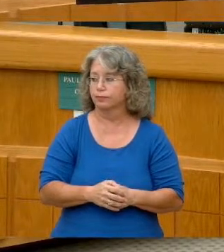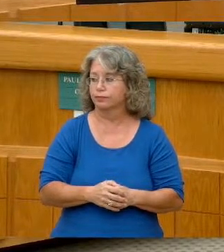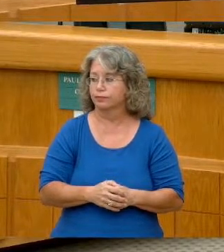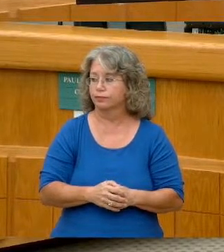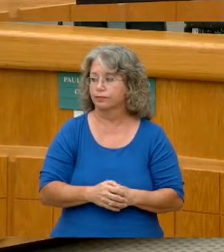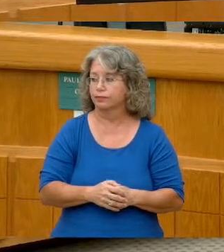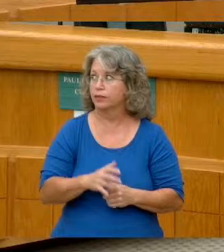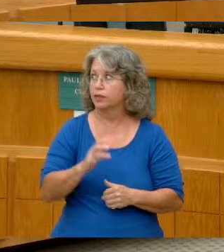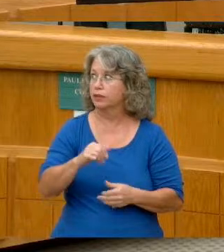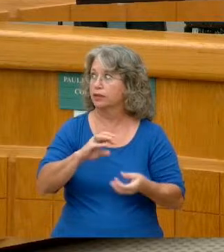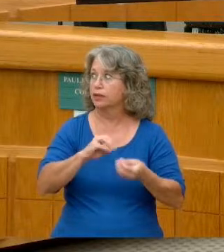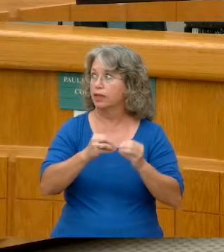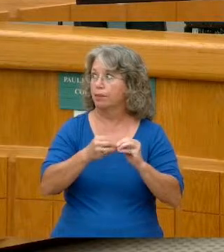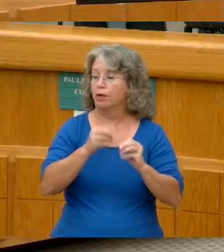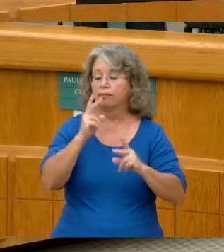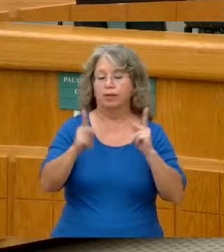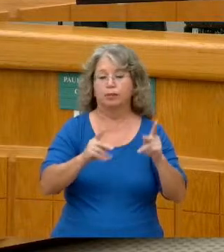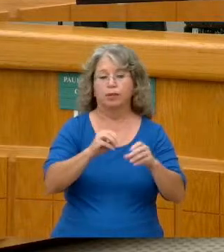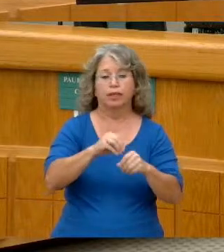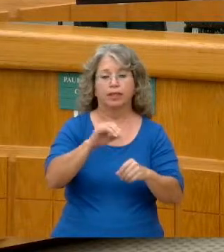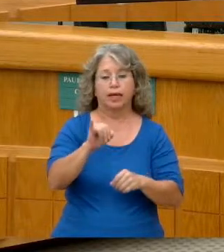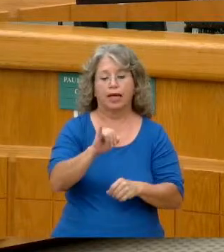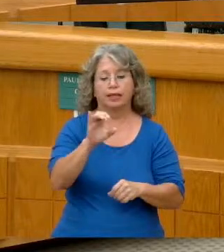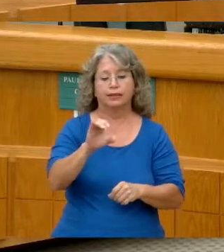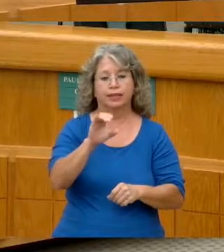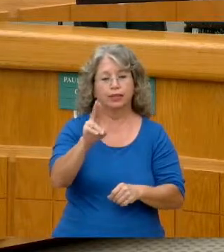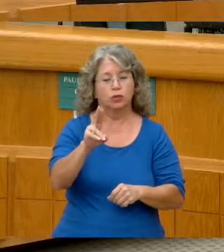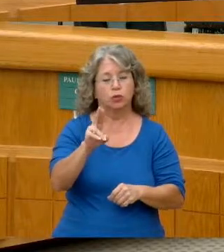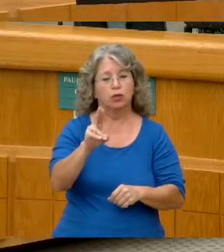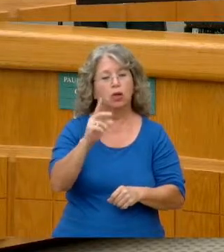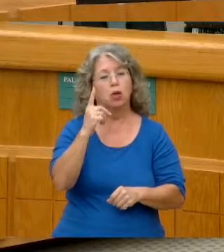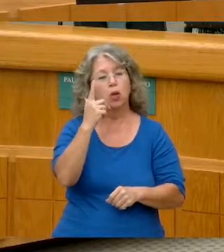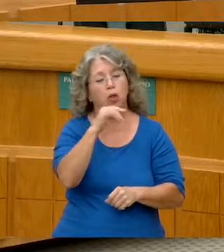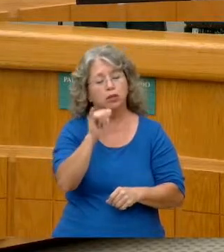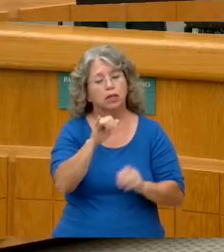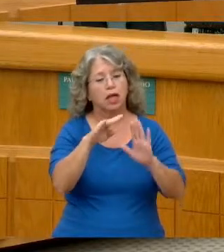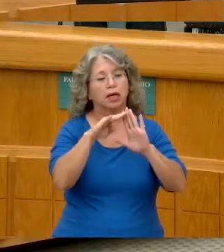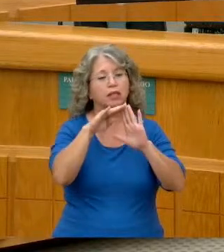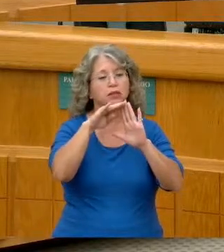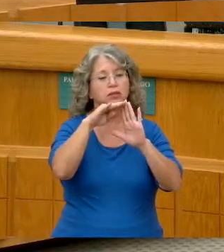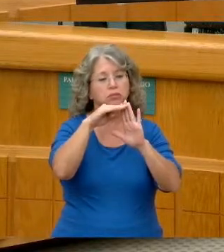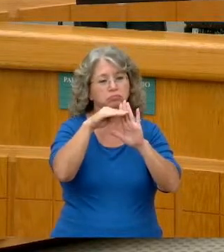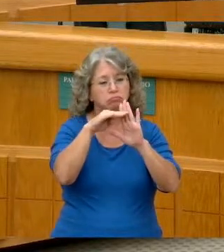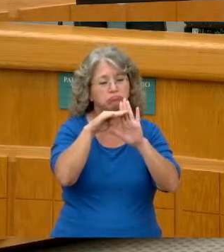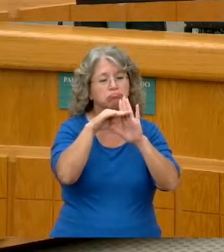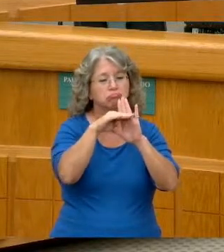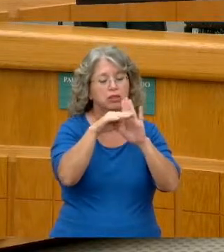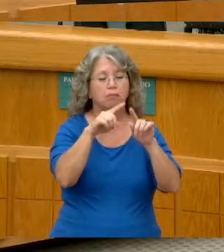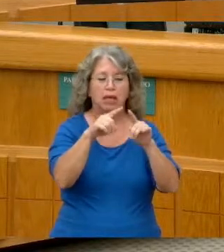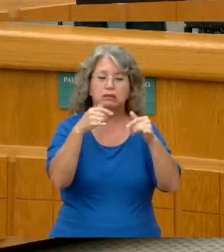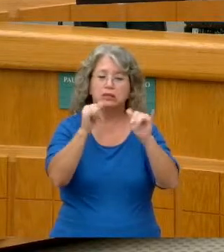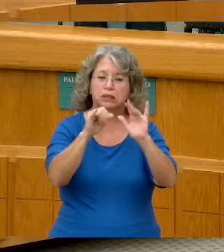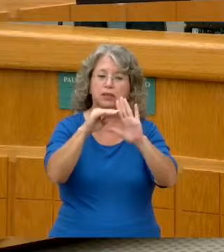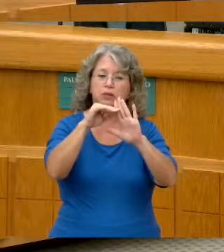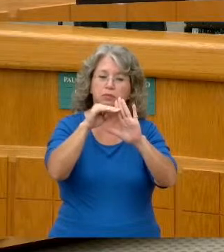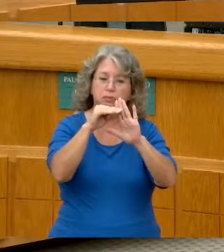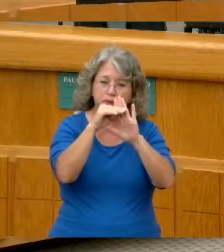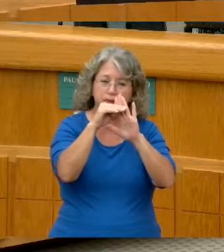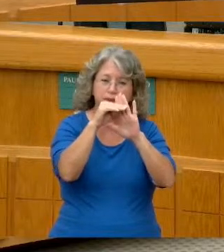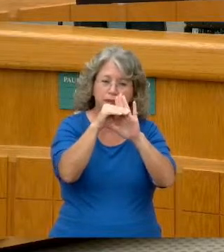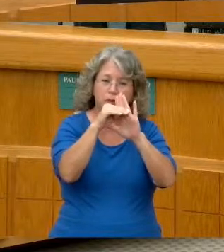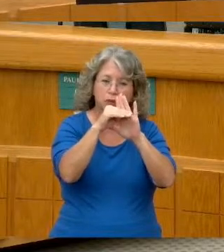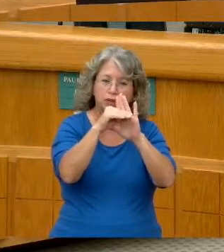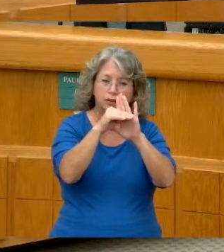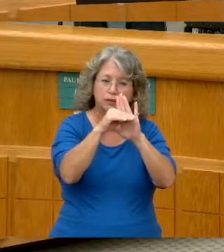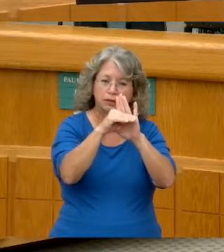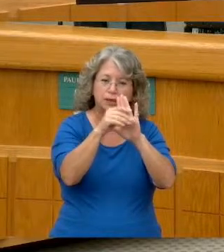This is the ICU patients, and so it looks kind of like it's plateauing, but it's actually still decreasing, which is a really